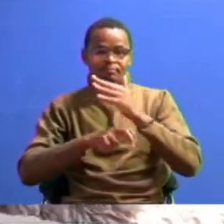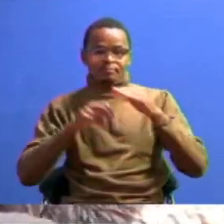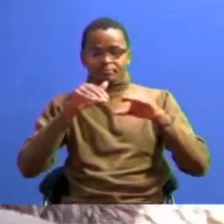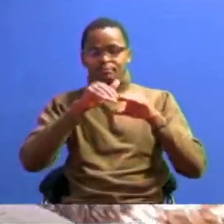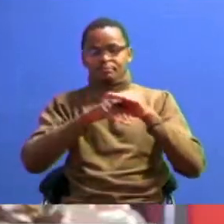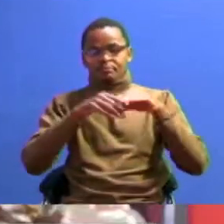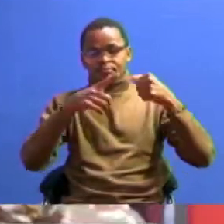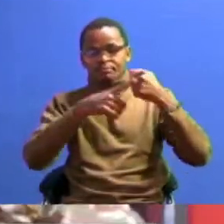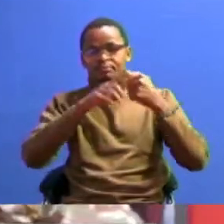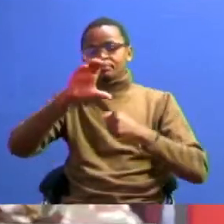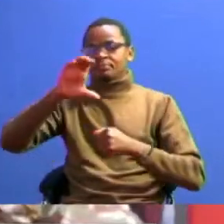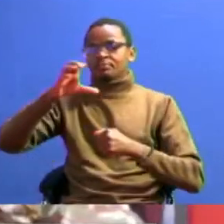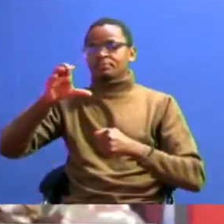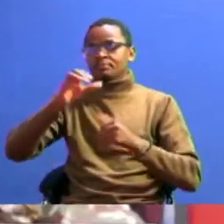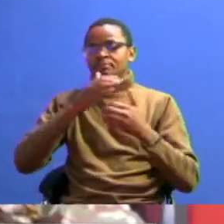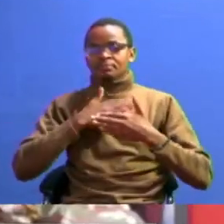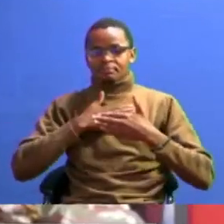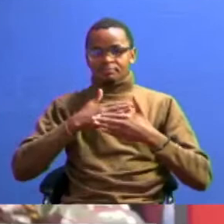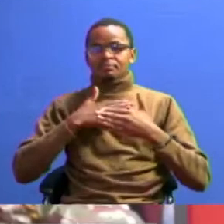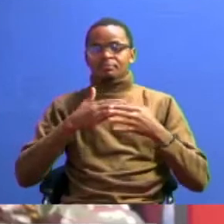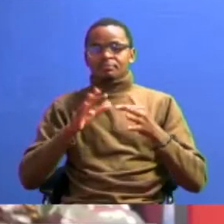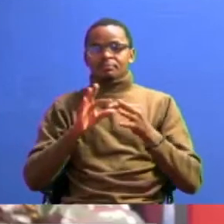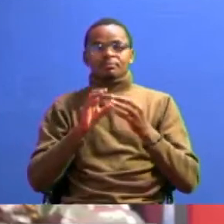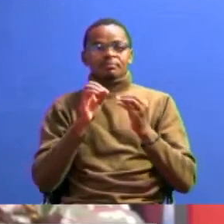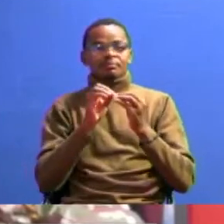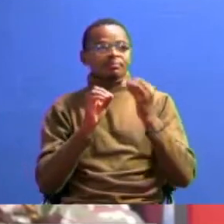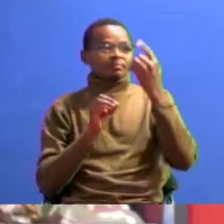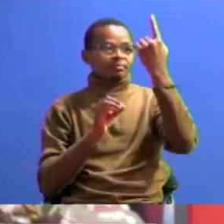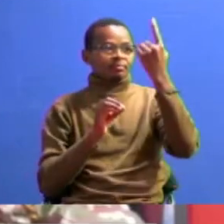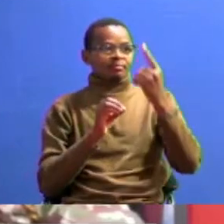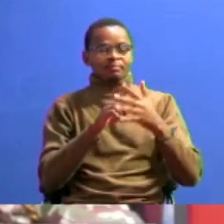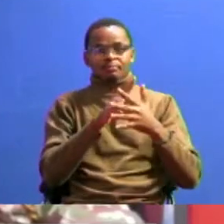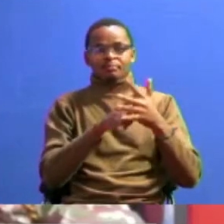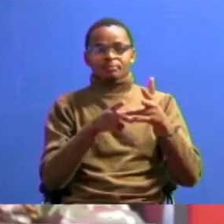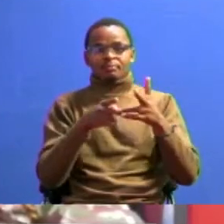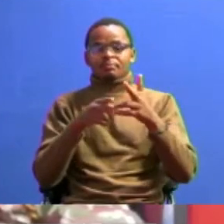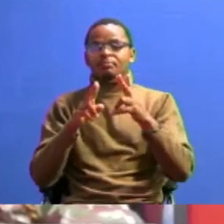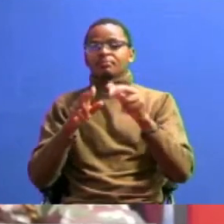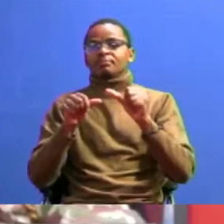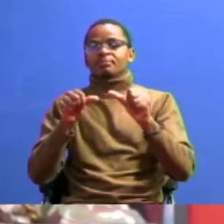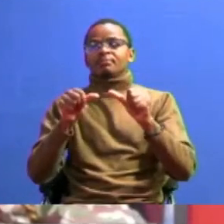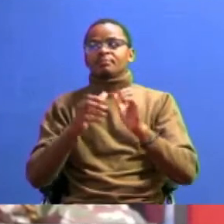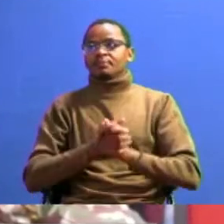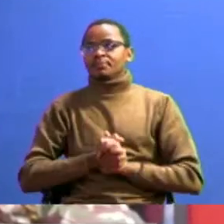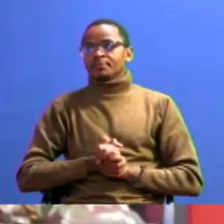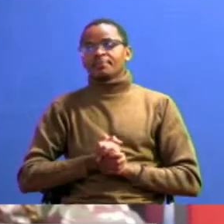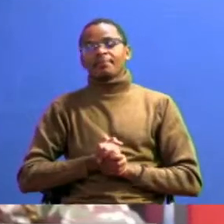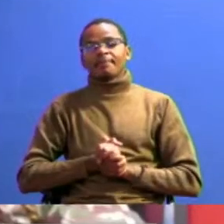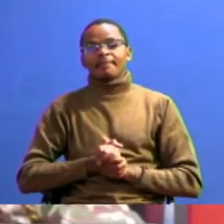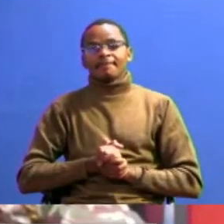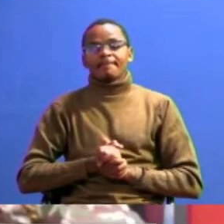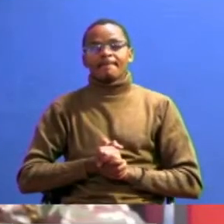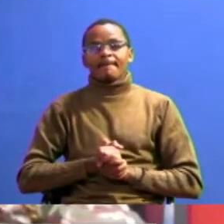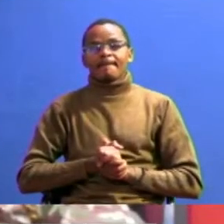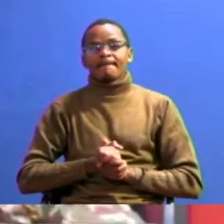6 counties. Samburu County ndio iko number 1 kwa ile bunduki imerejeshwa.